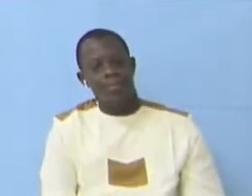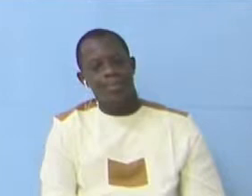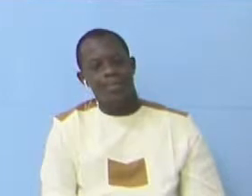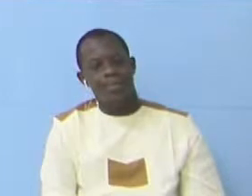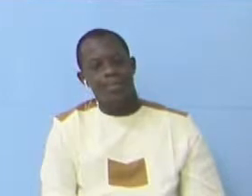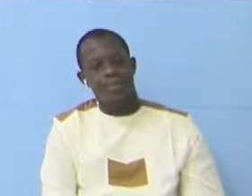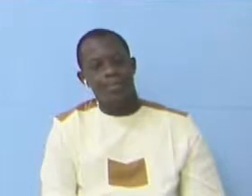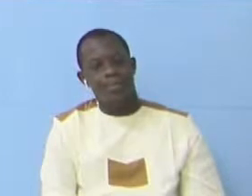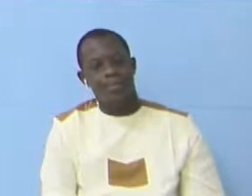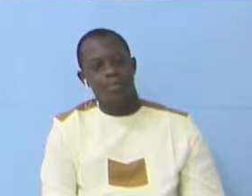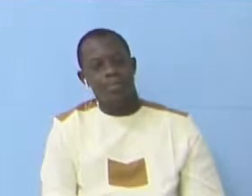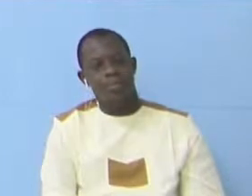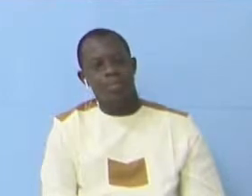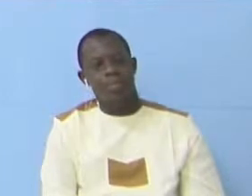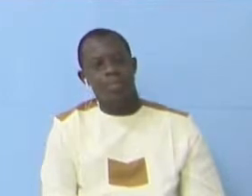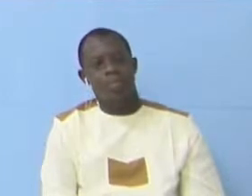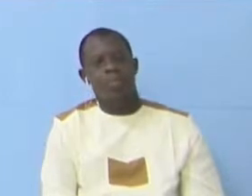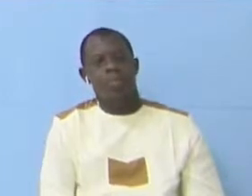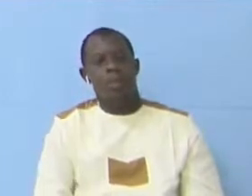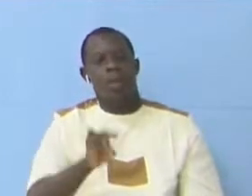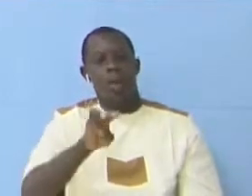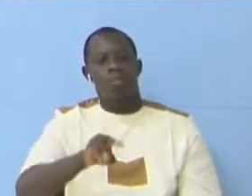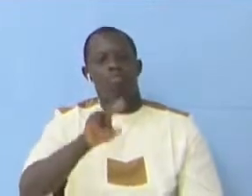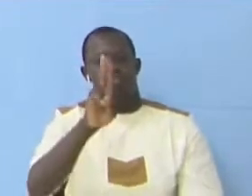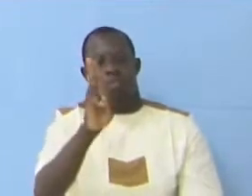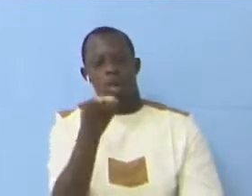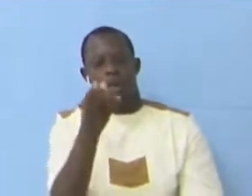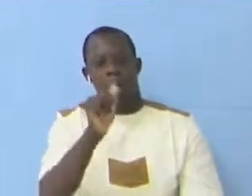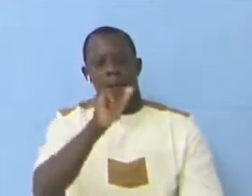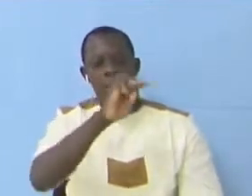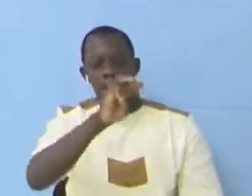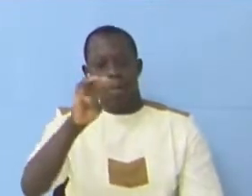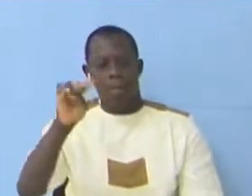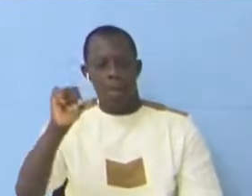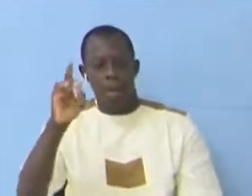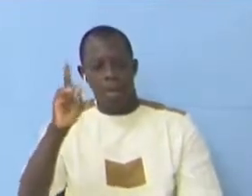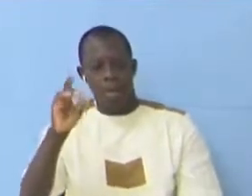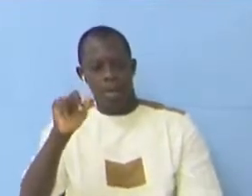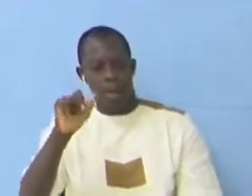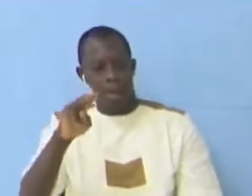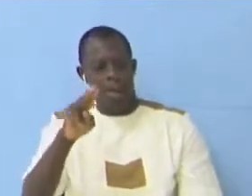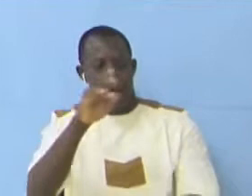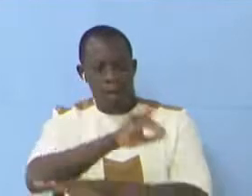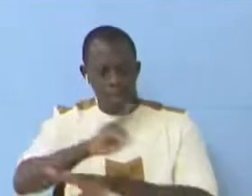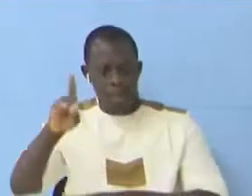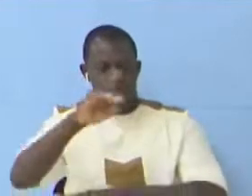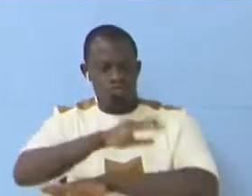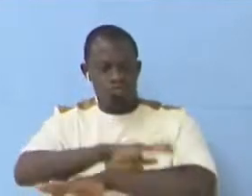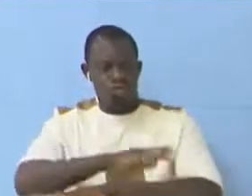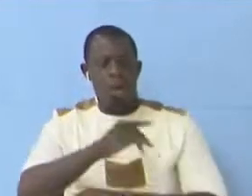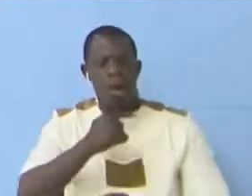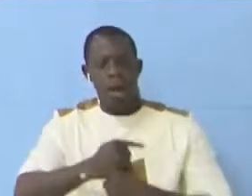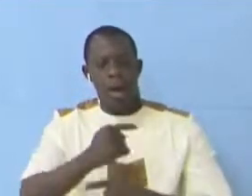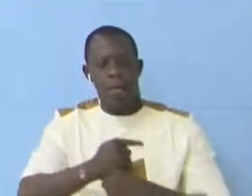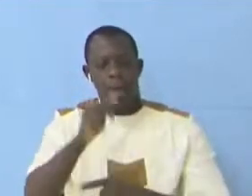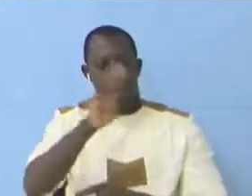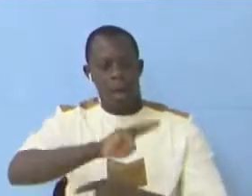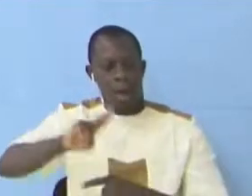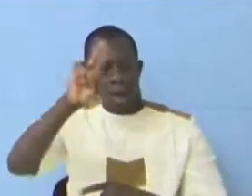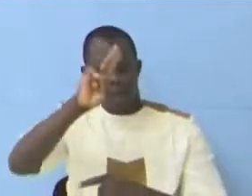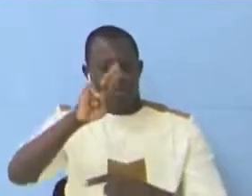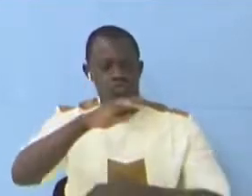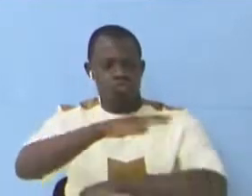Farafenni Primary School. Mohammedan Primary School. Mohammedan Primary School. Gambia High School. Gambia High